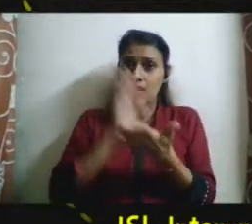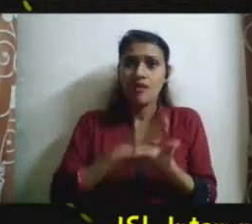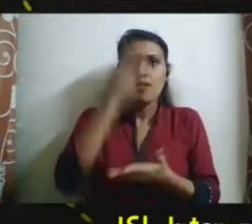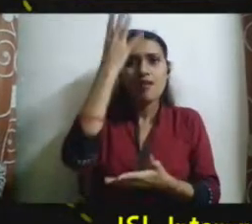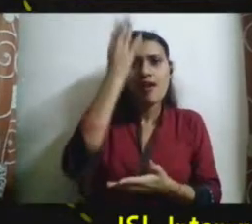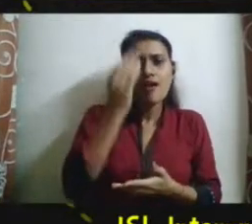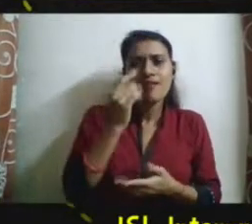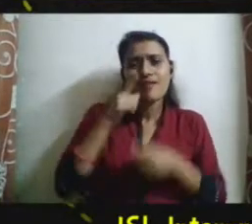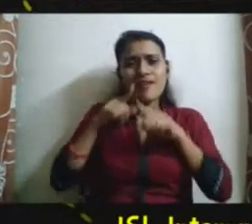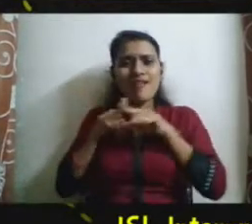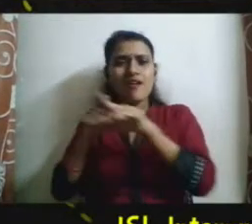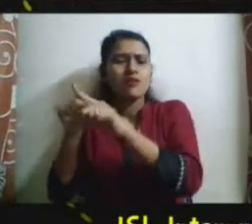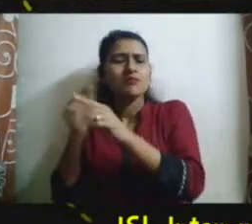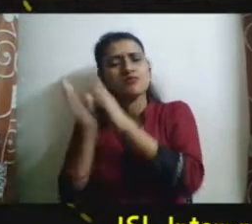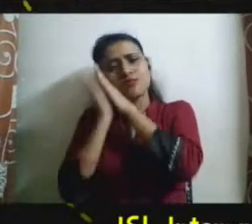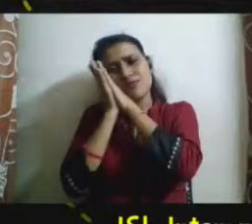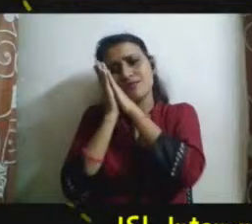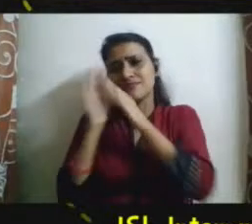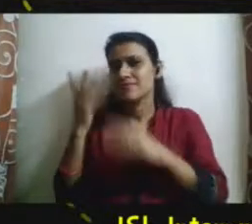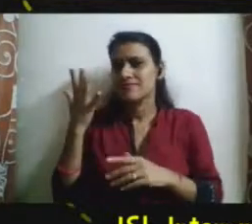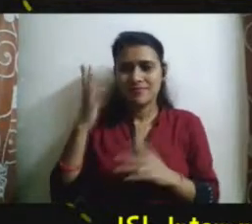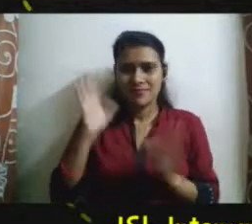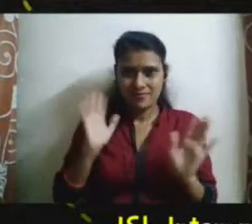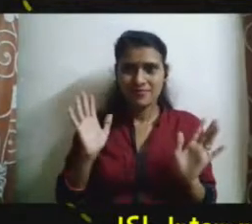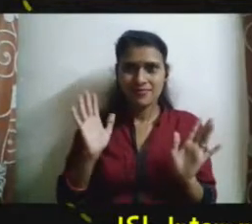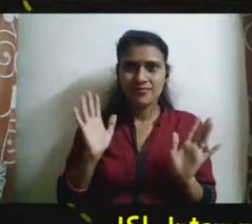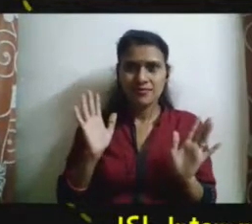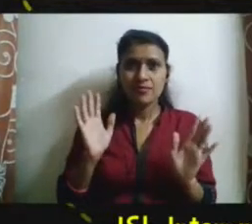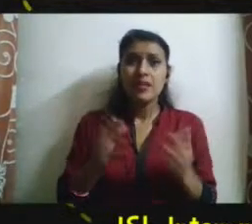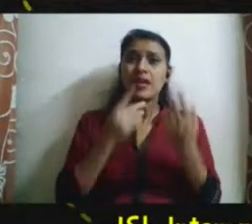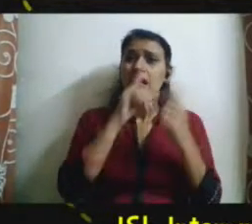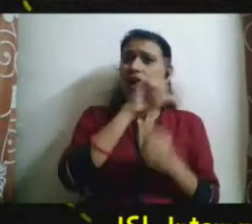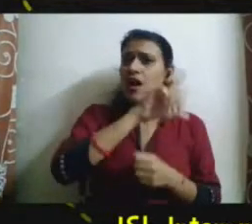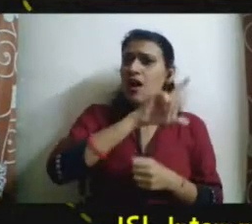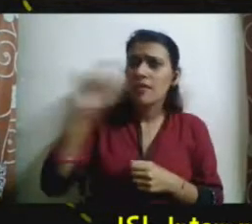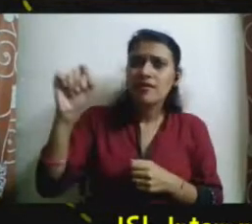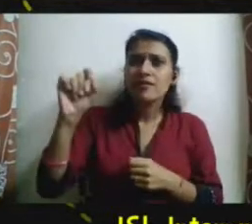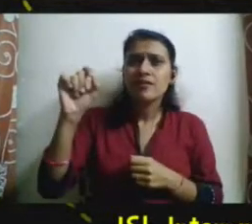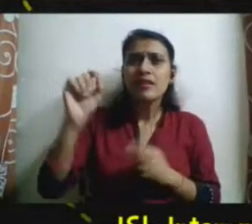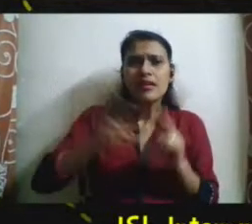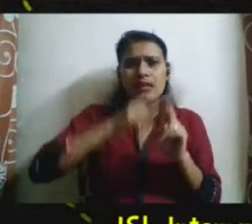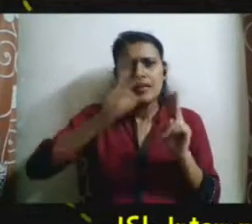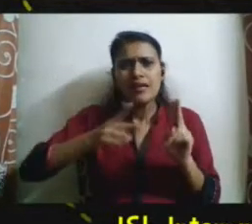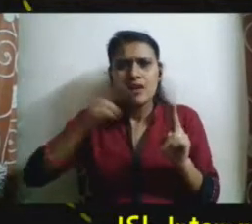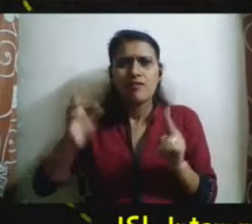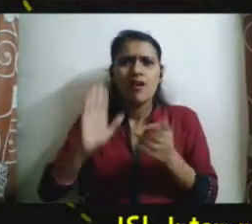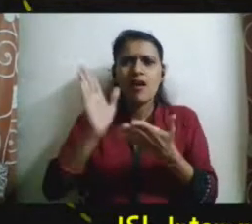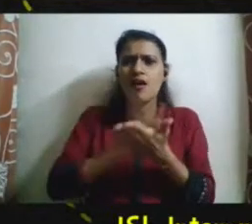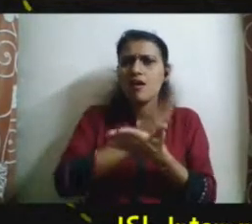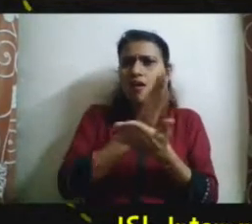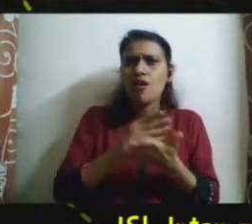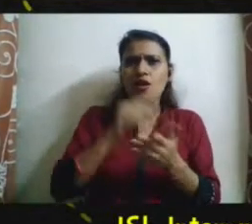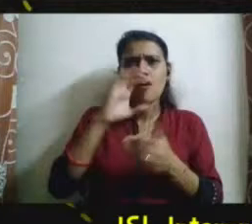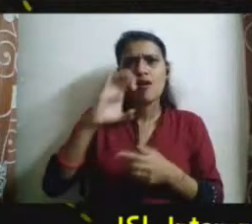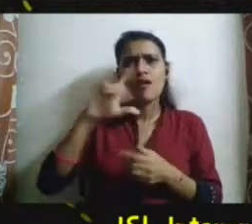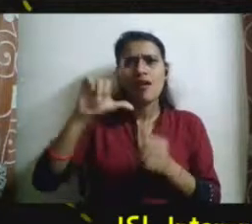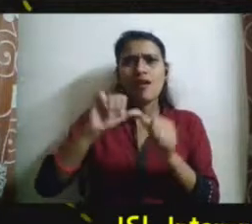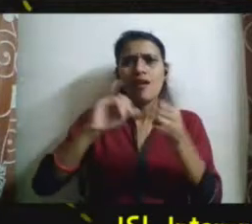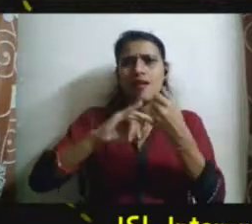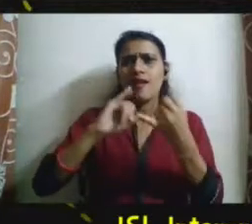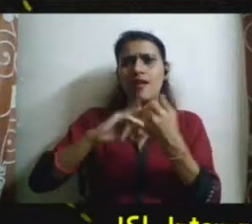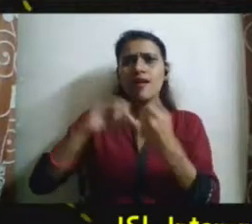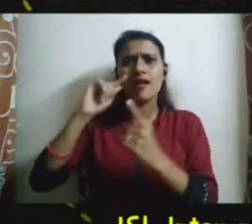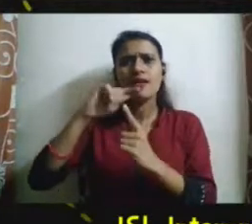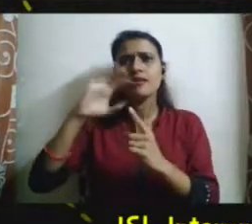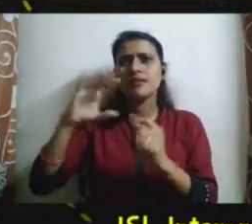I learn, virtually hundreds of classical musicians would know this composition. And it's